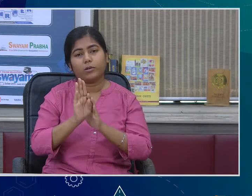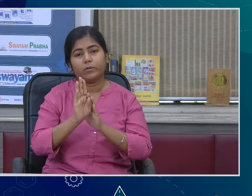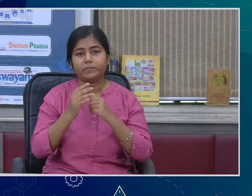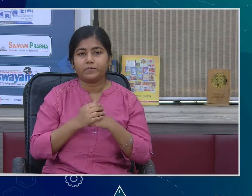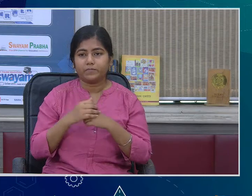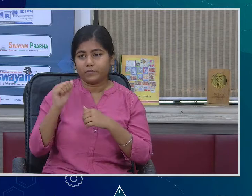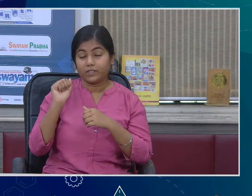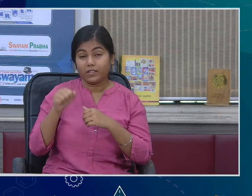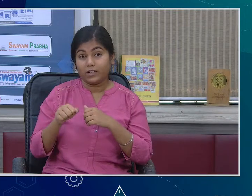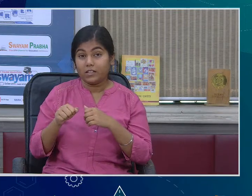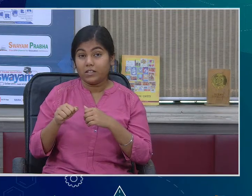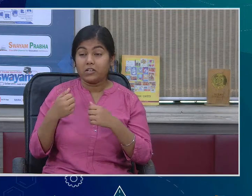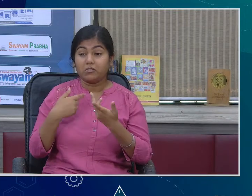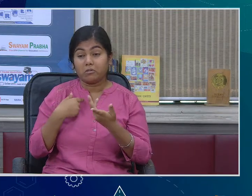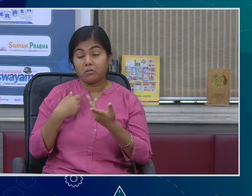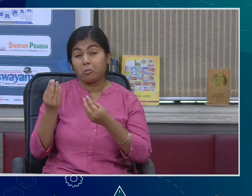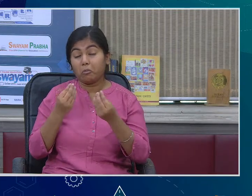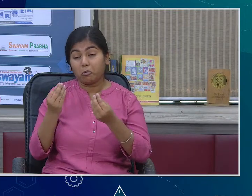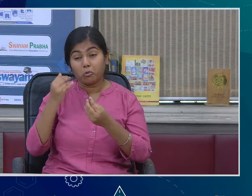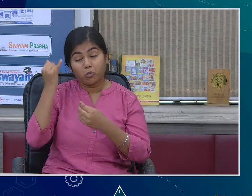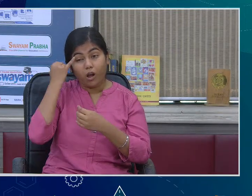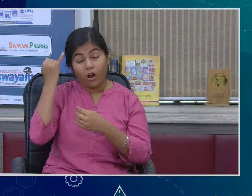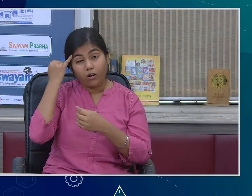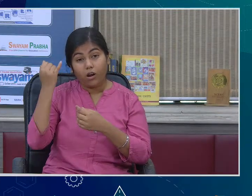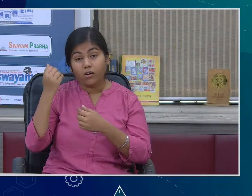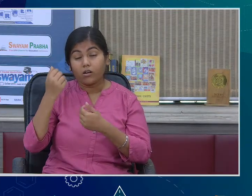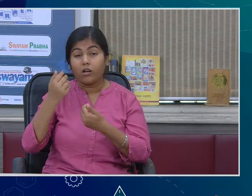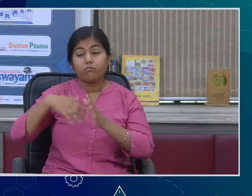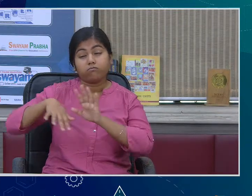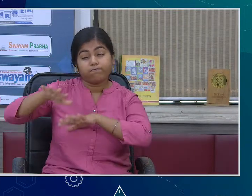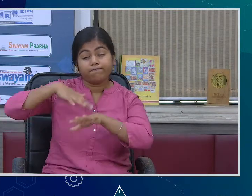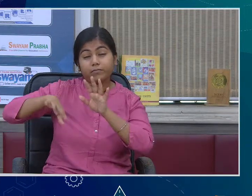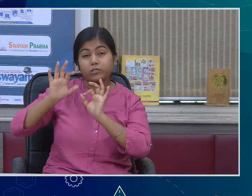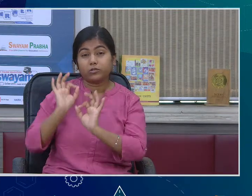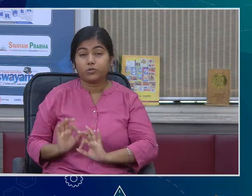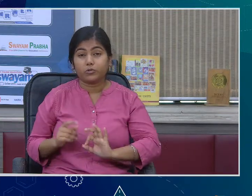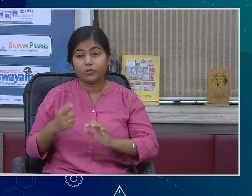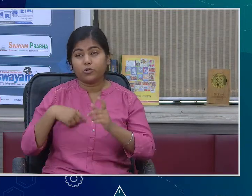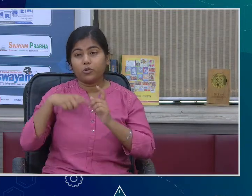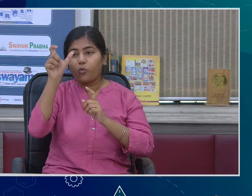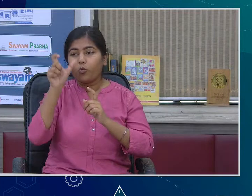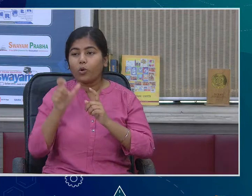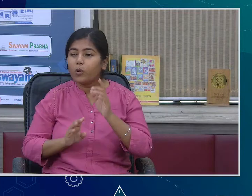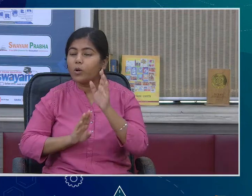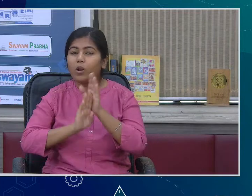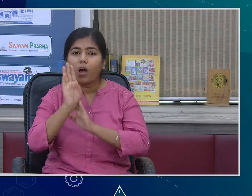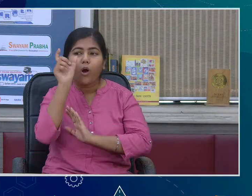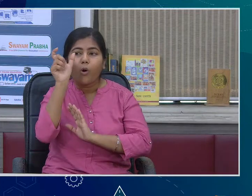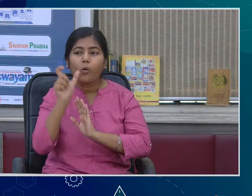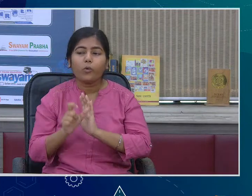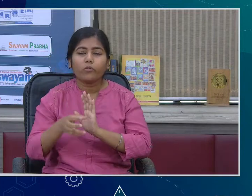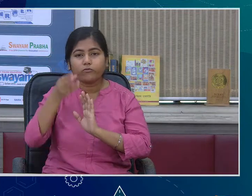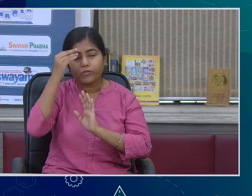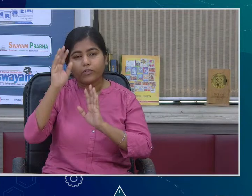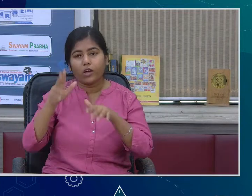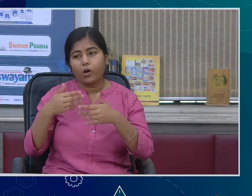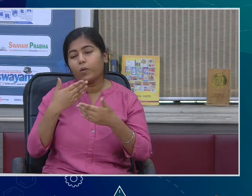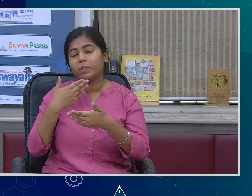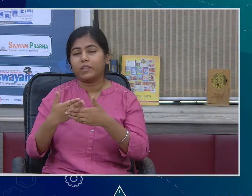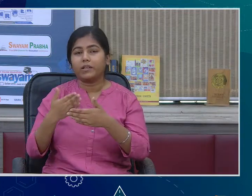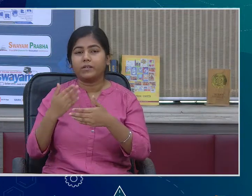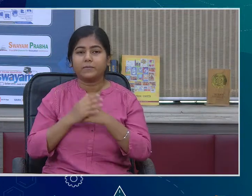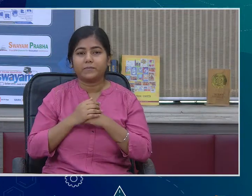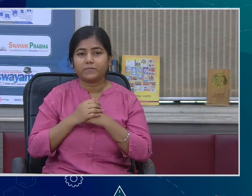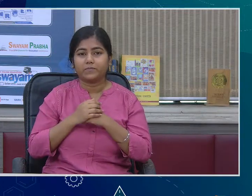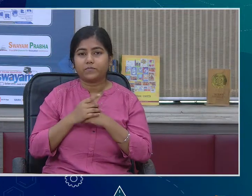some of the wonderful strategies you mentioned here to build the vocabulary of the students. Thank you so much.